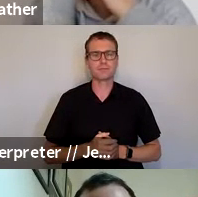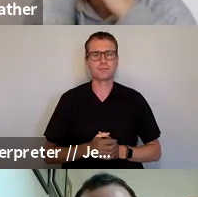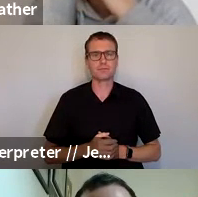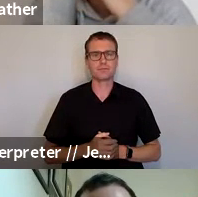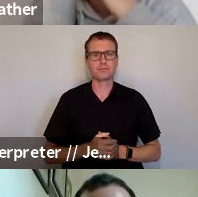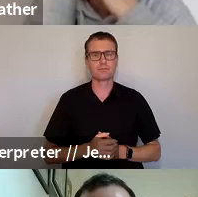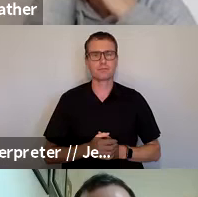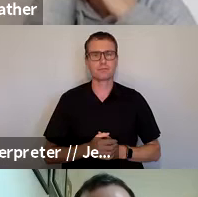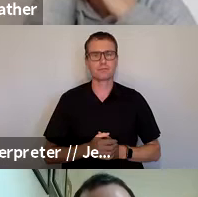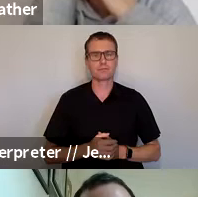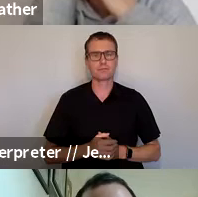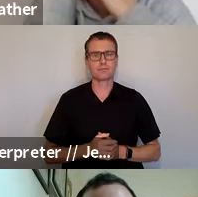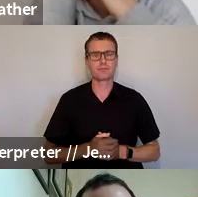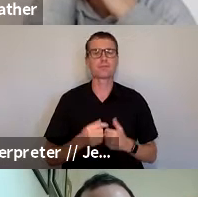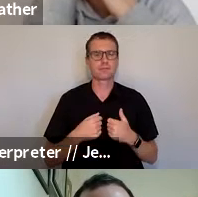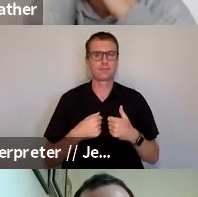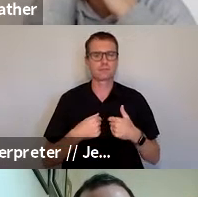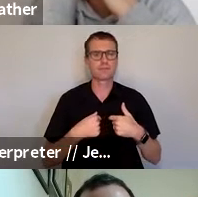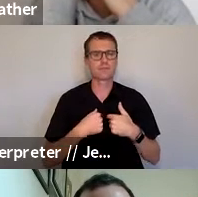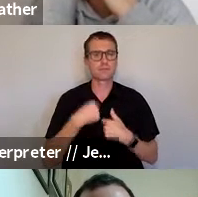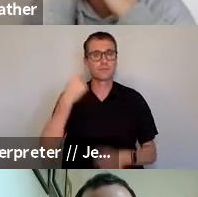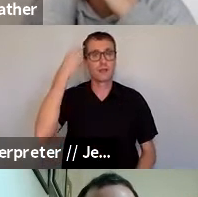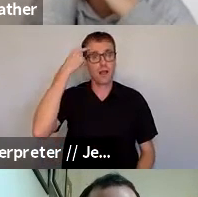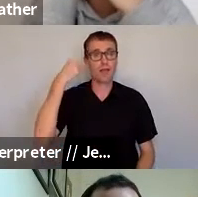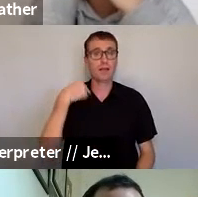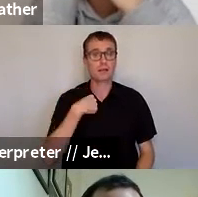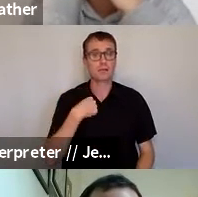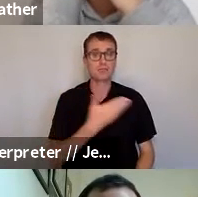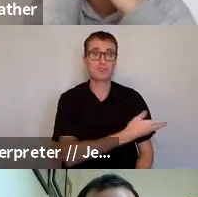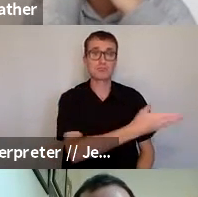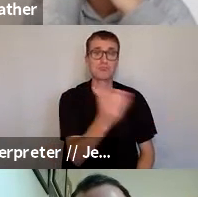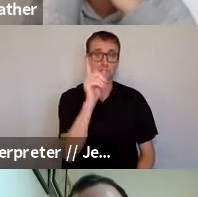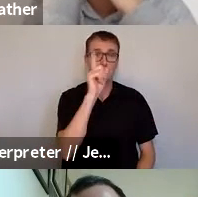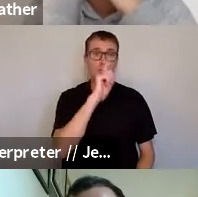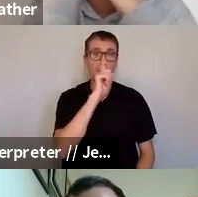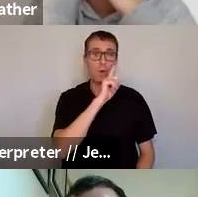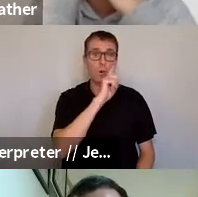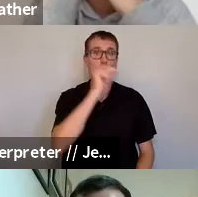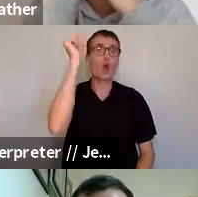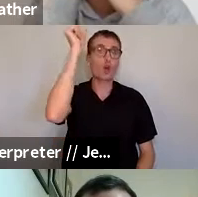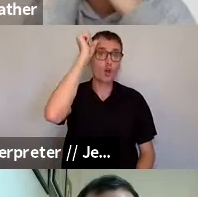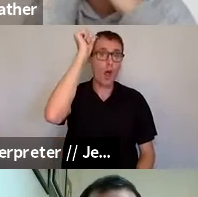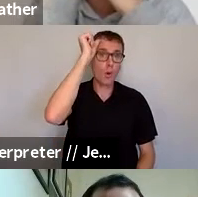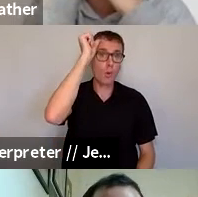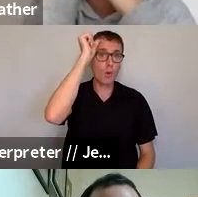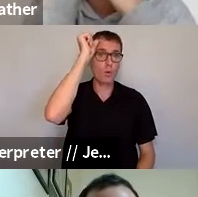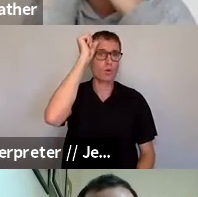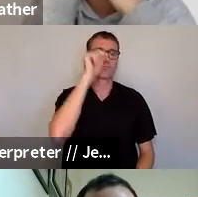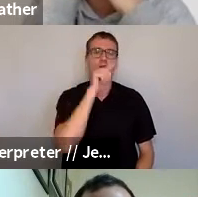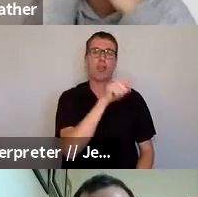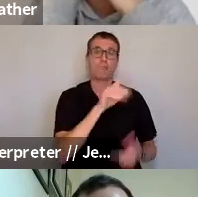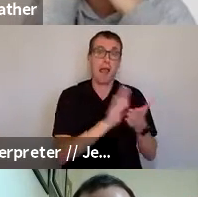there's that desire there and the knowledge now that it doesn't have to be the same. And you've